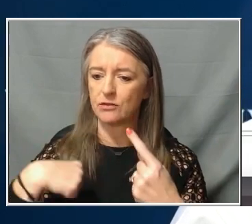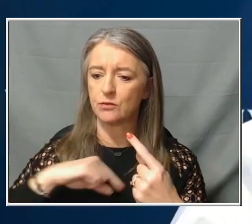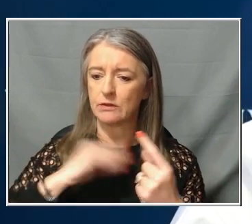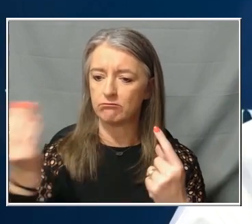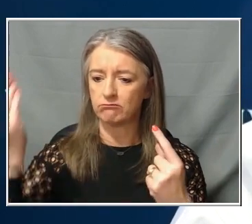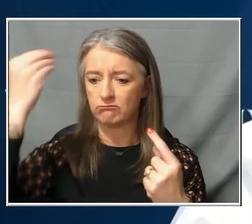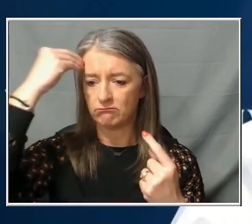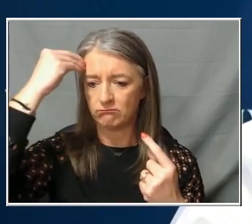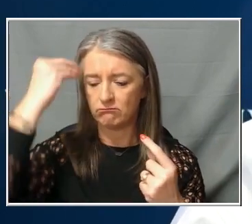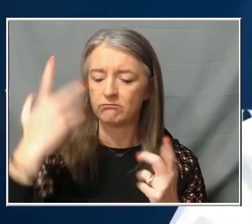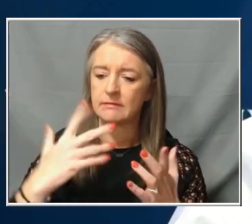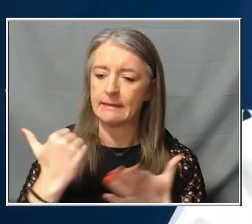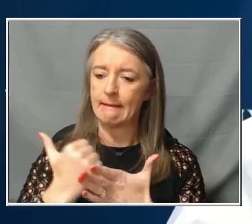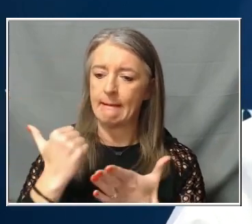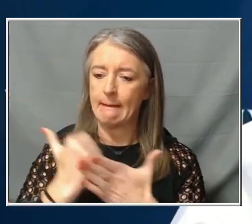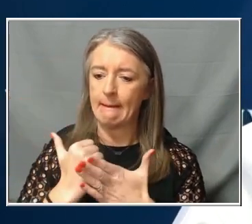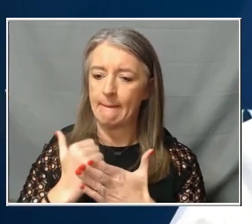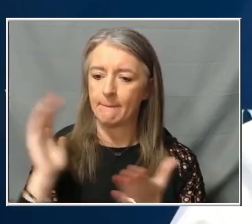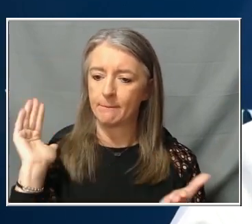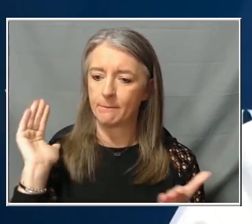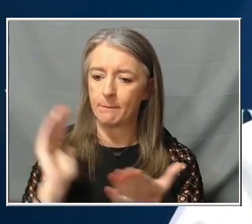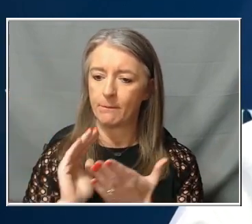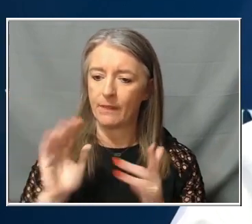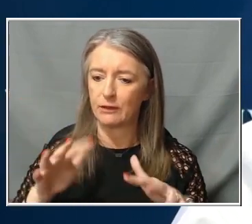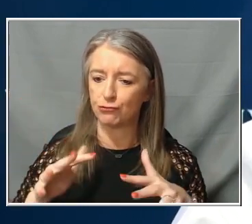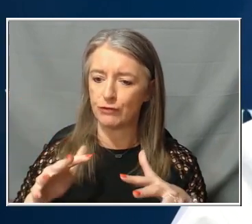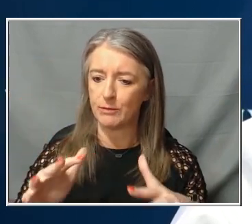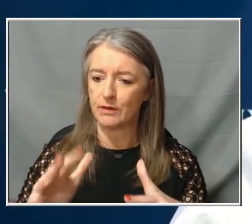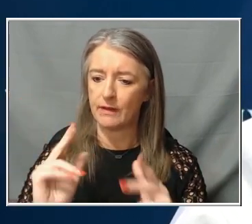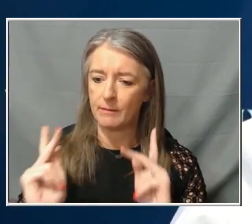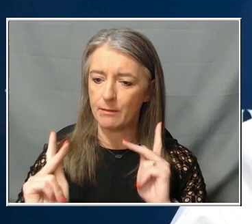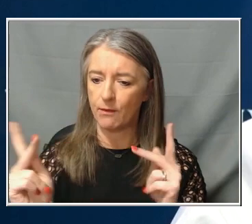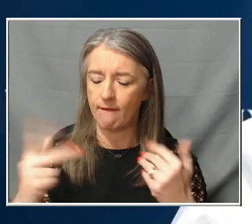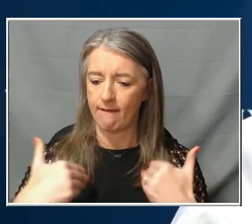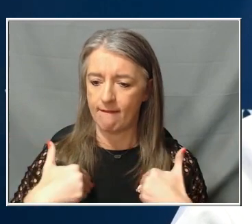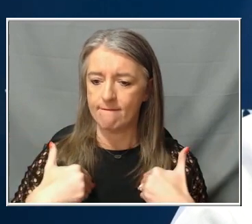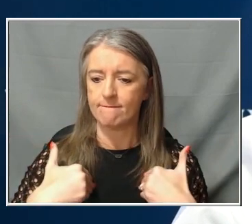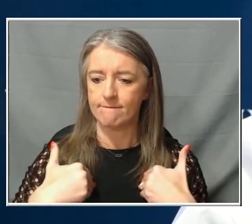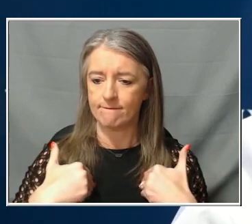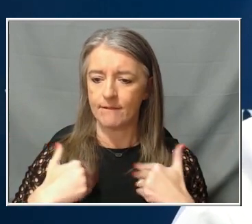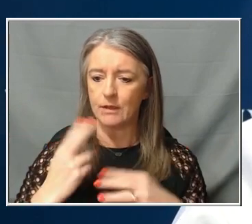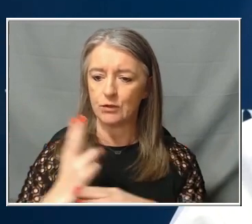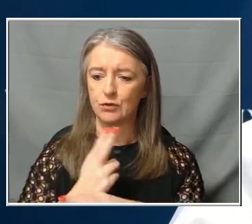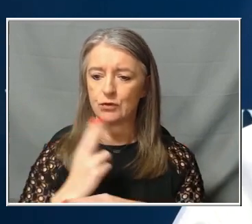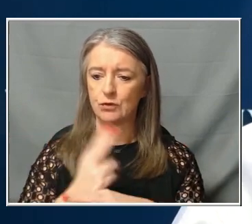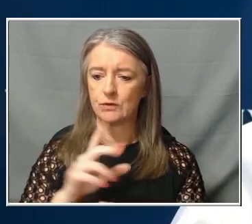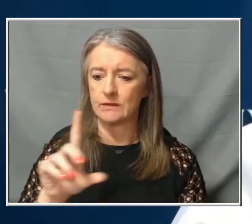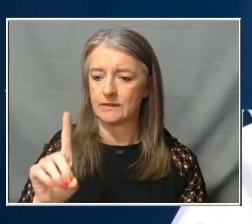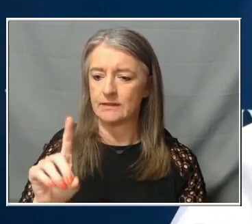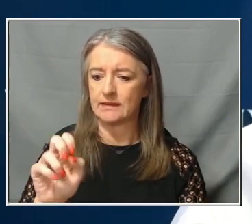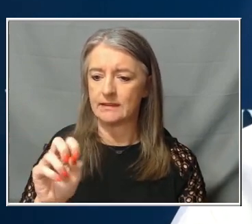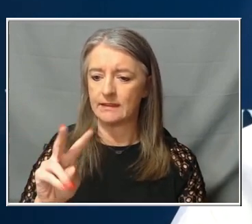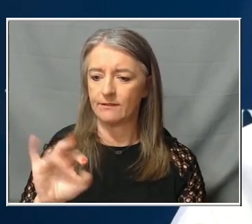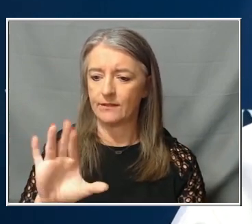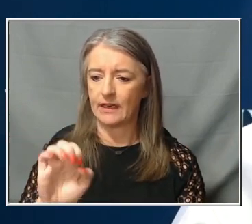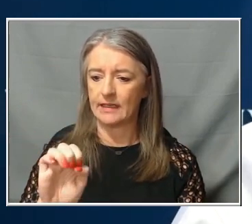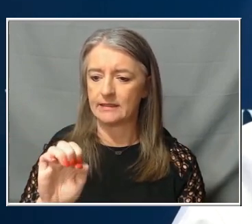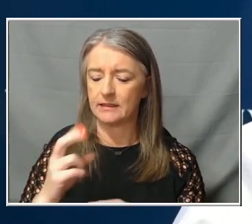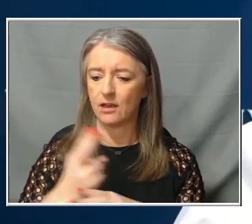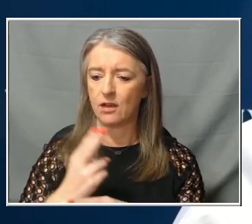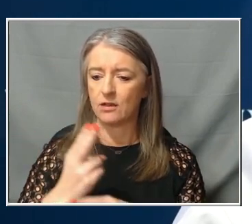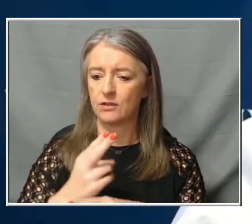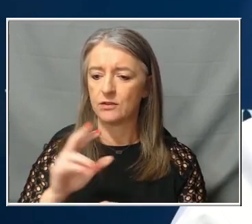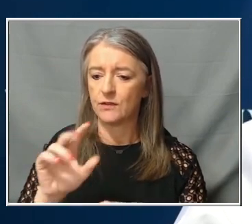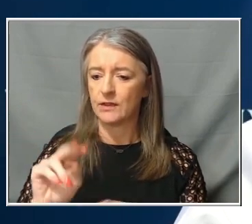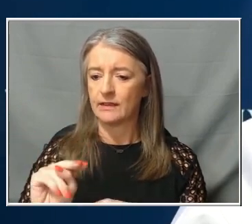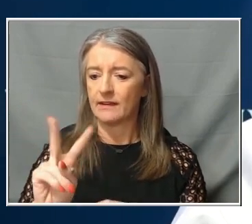to help ameliorate the tremor that folks have. We're using a device on the vagus nerve to help prevent